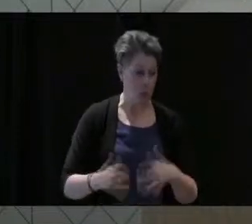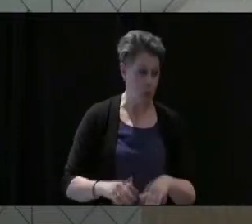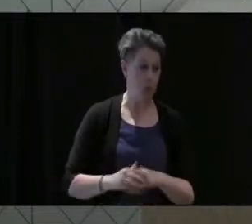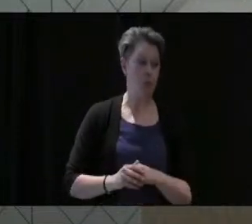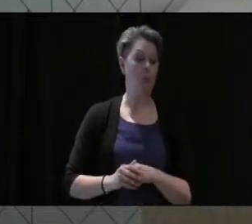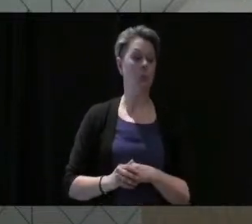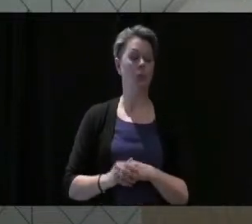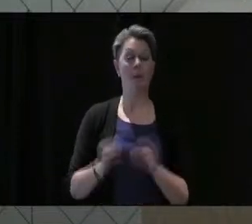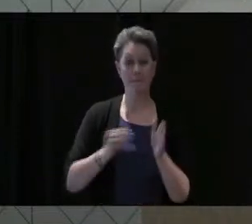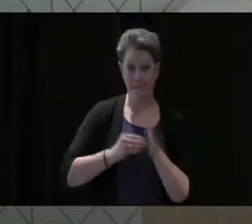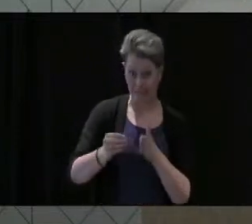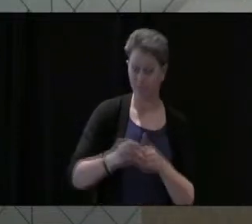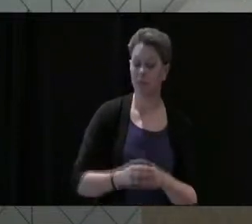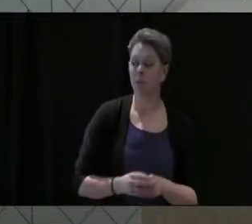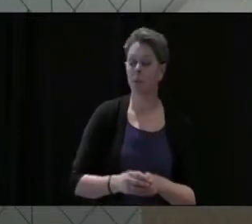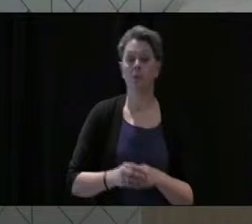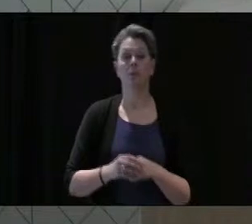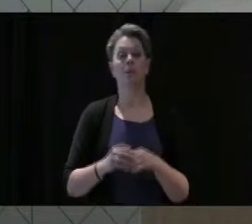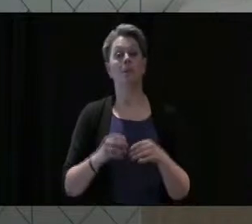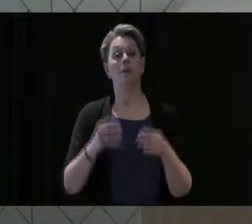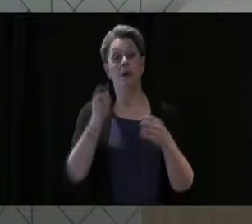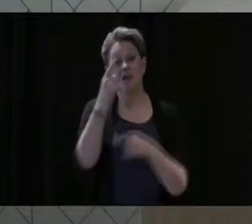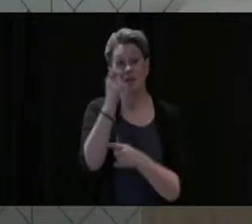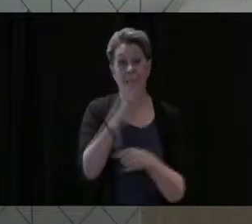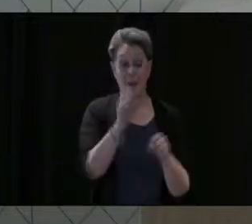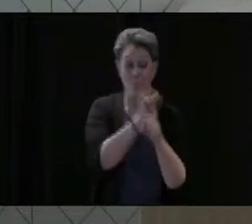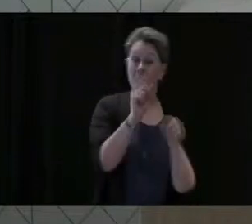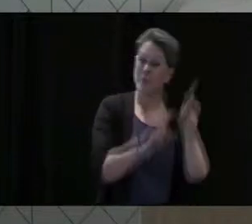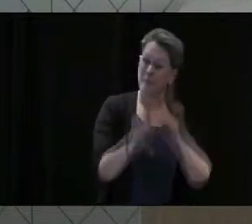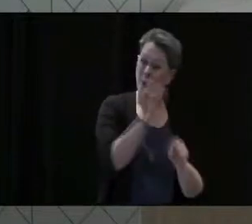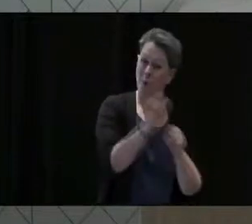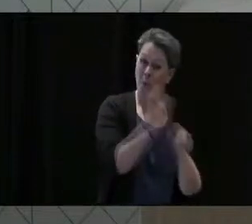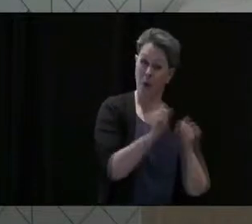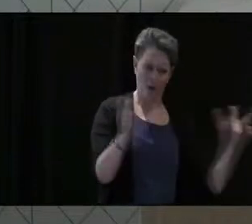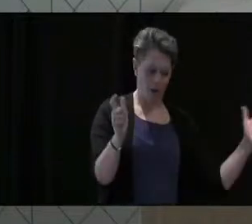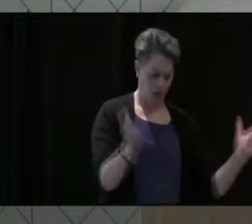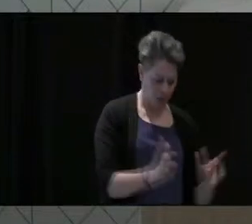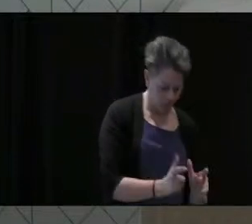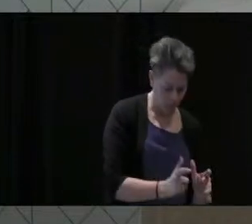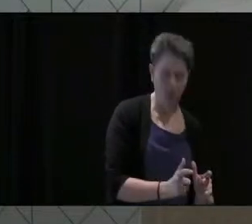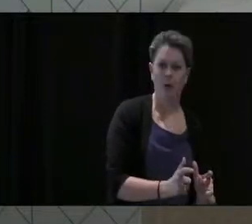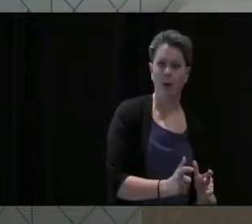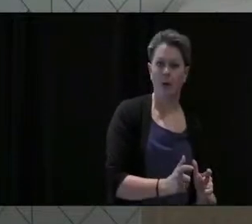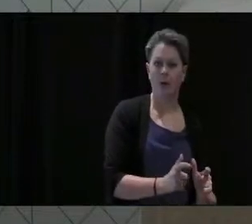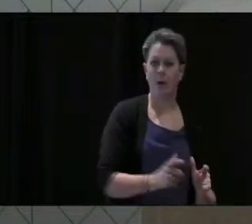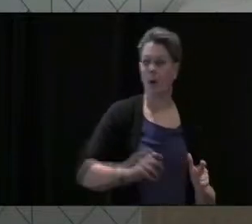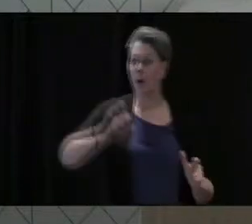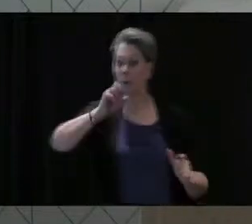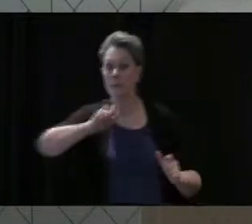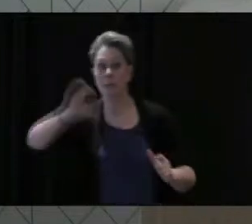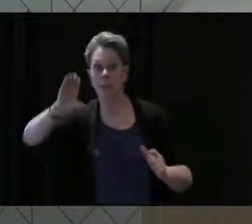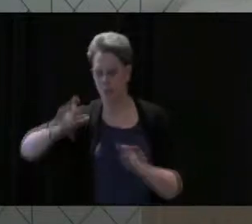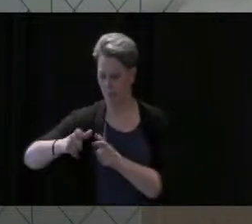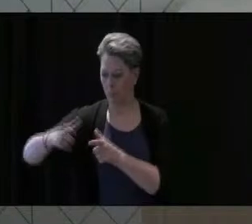We have a declining workforce, a declining and an aging population.